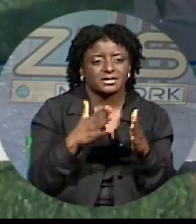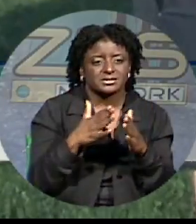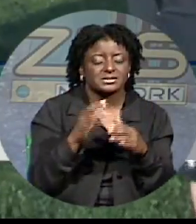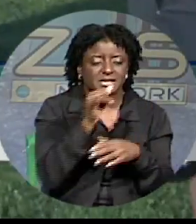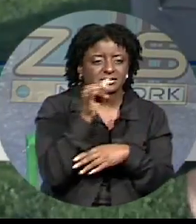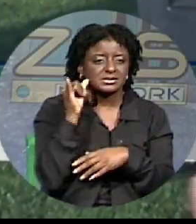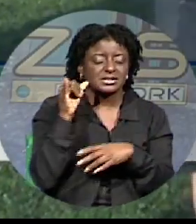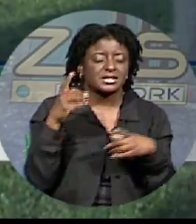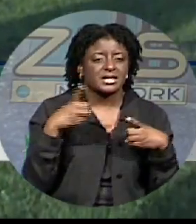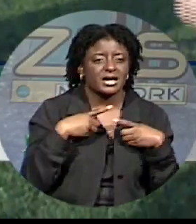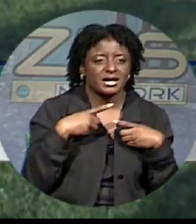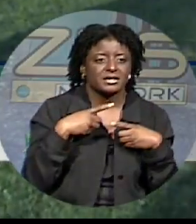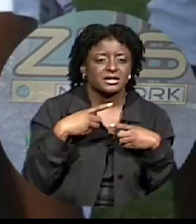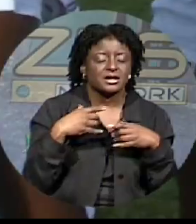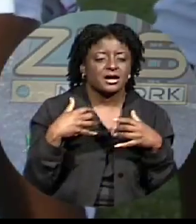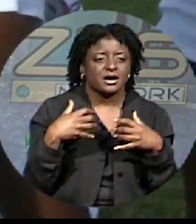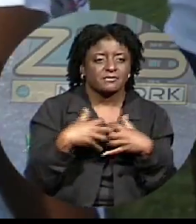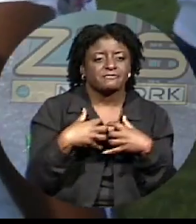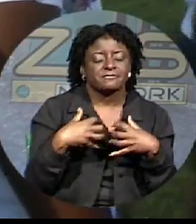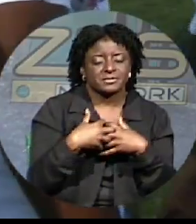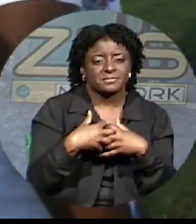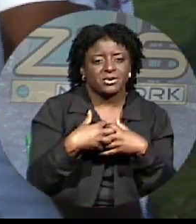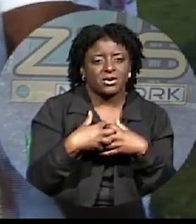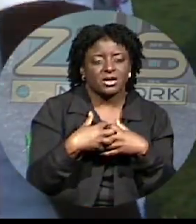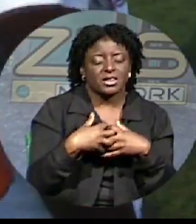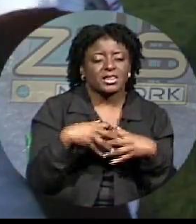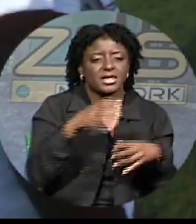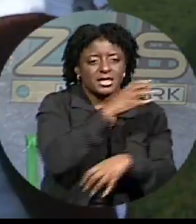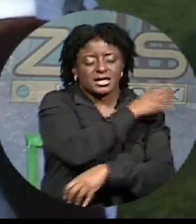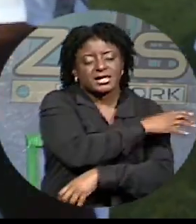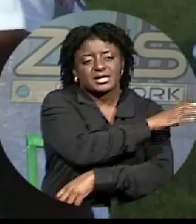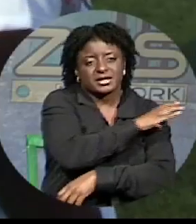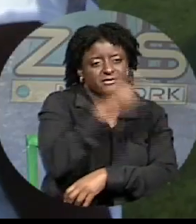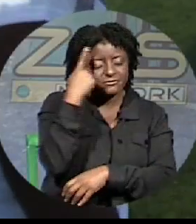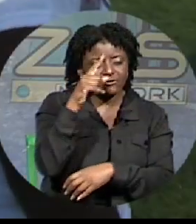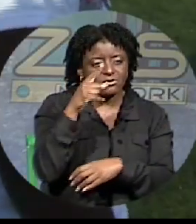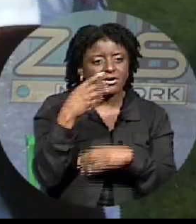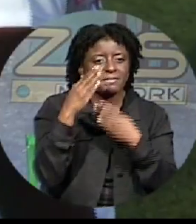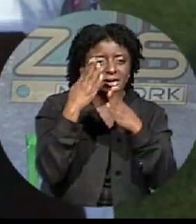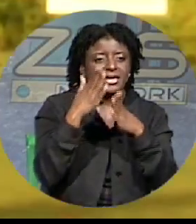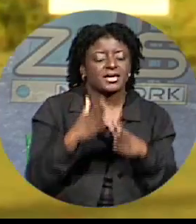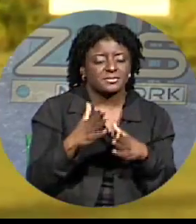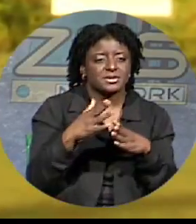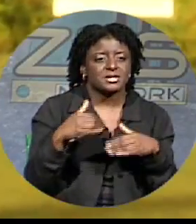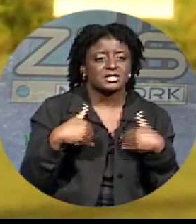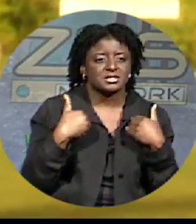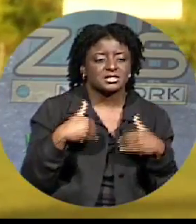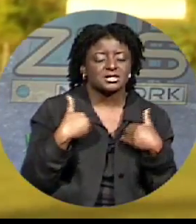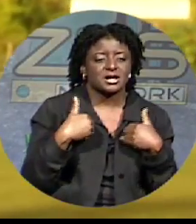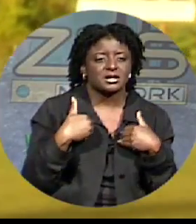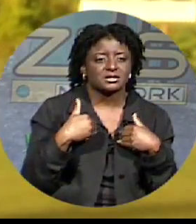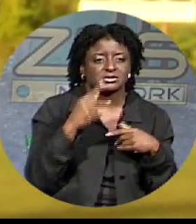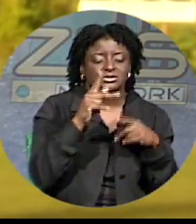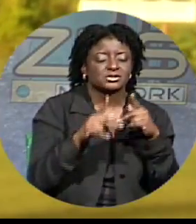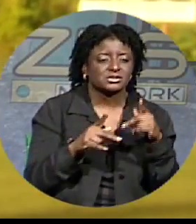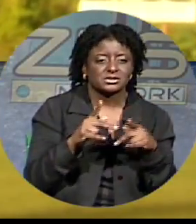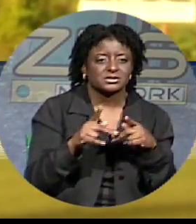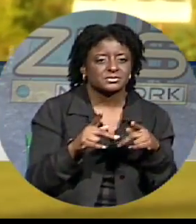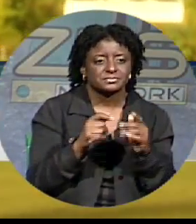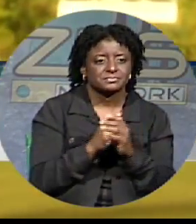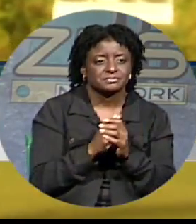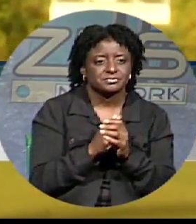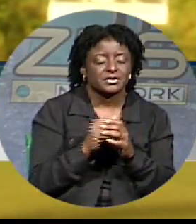a football clinic for Bahamian youngsters. It's all about giving back at Christmas time. I know a lot of these kids aren't familiar with this